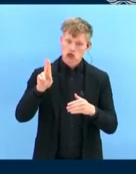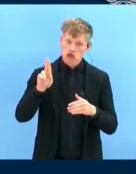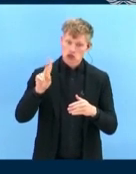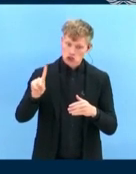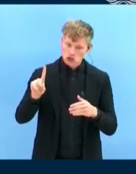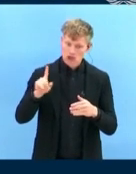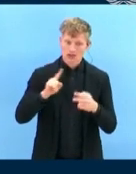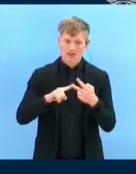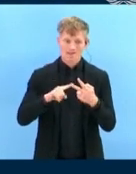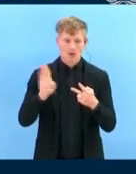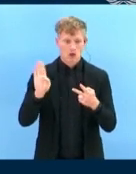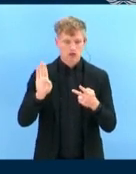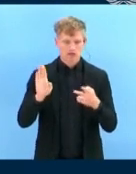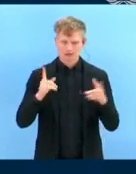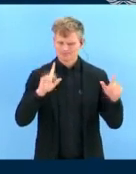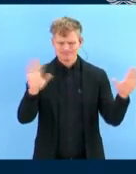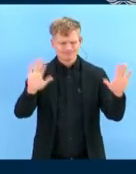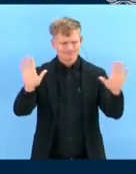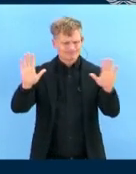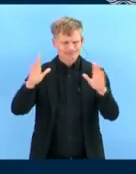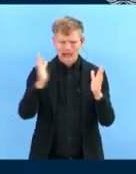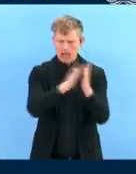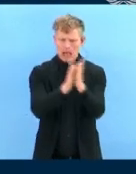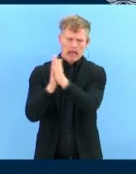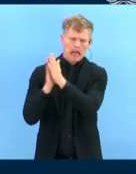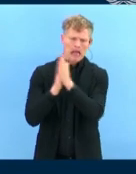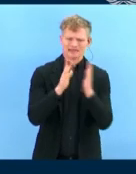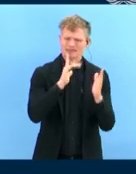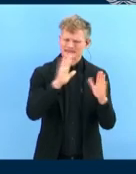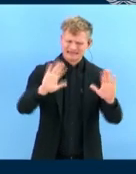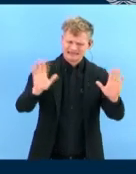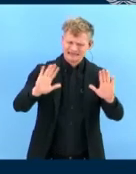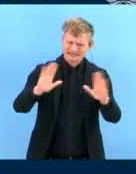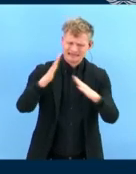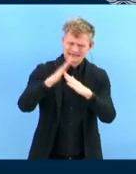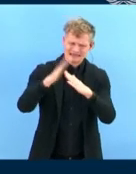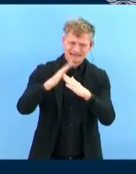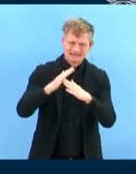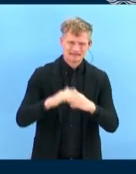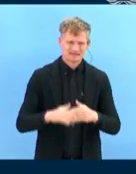much. I now go, no clapping. I'm sorry, no clapping.